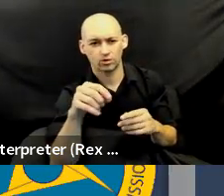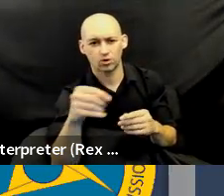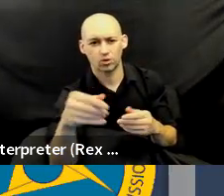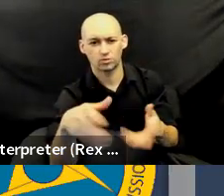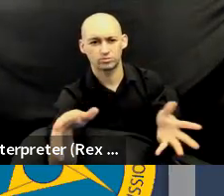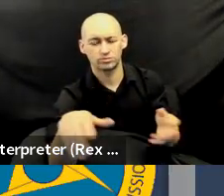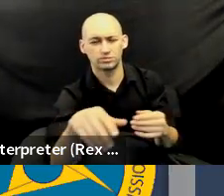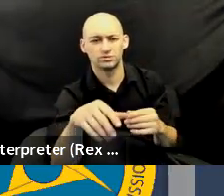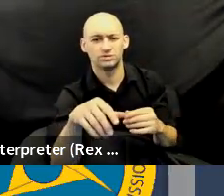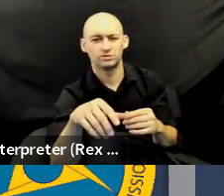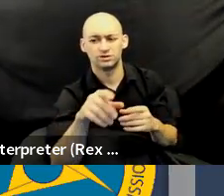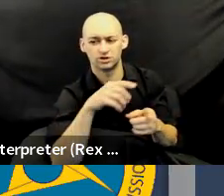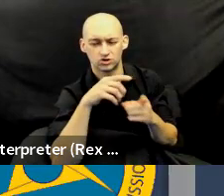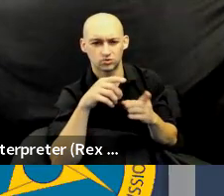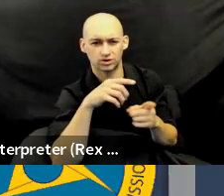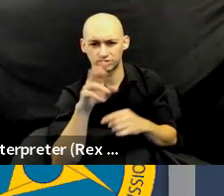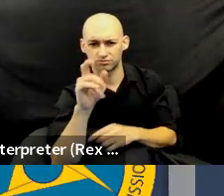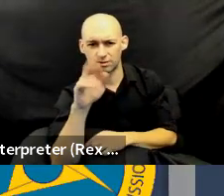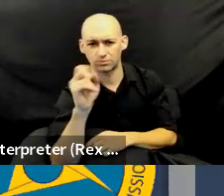Roberts has more details.